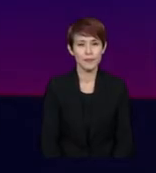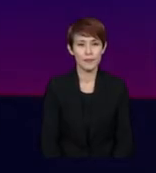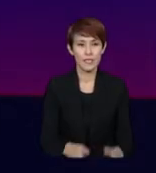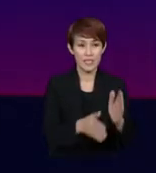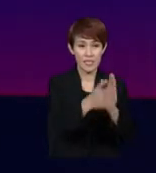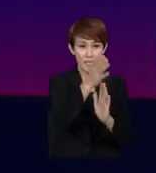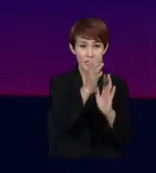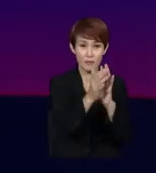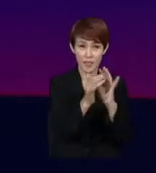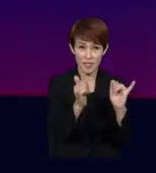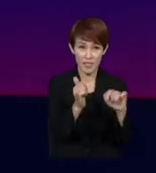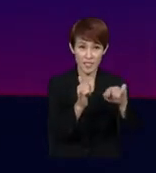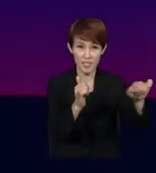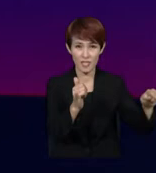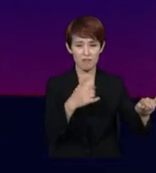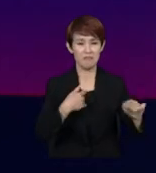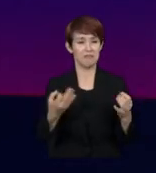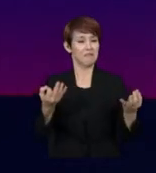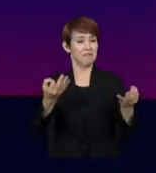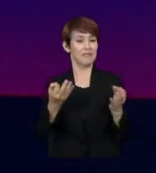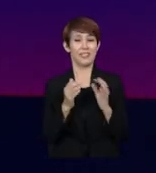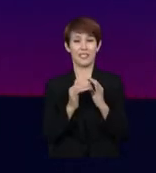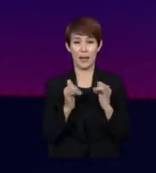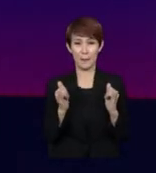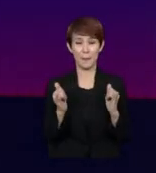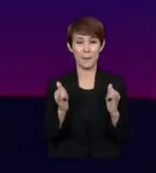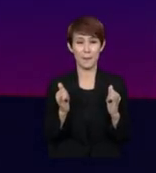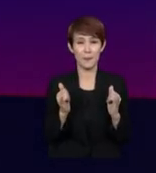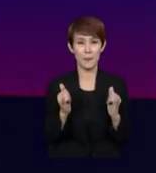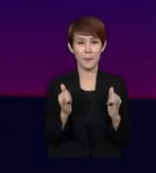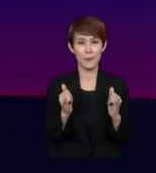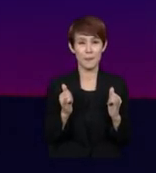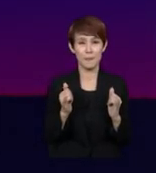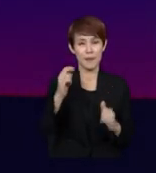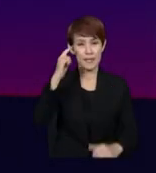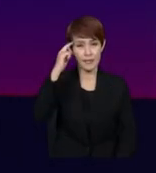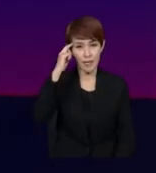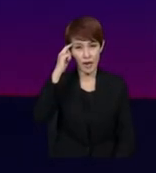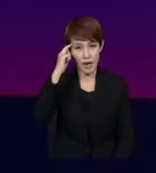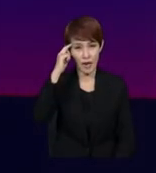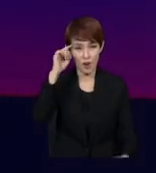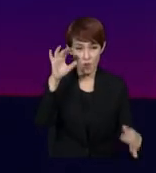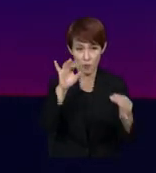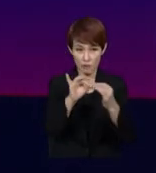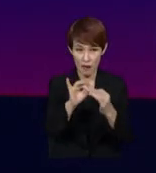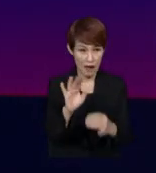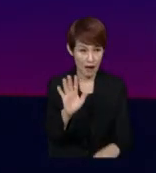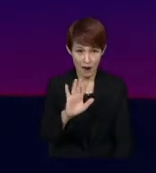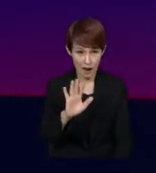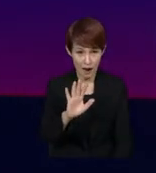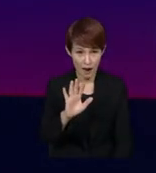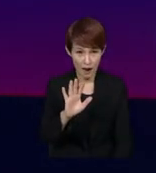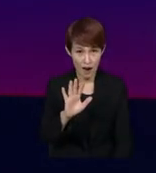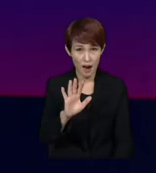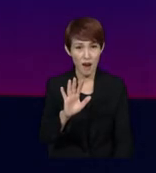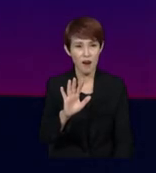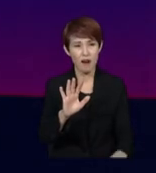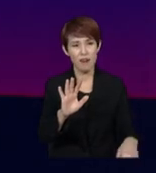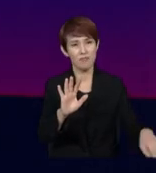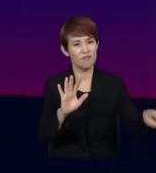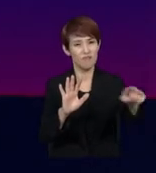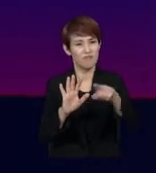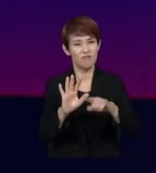populist's symbolic construction of the real people don't truly belong to the polity. So long story short, what to